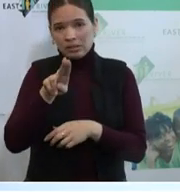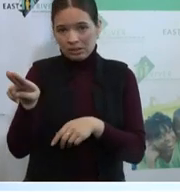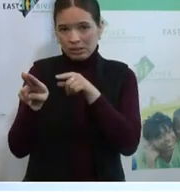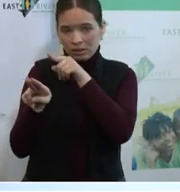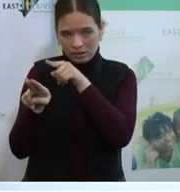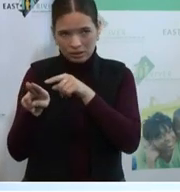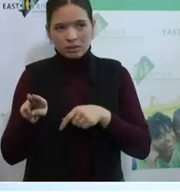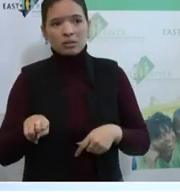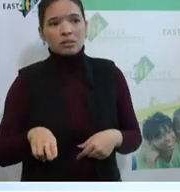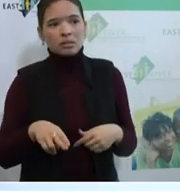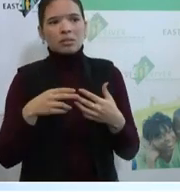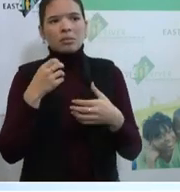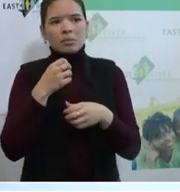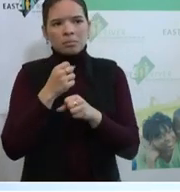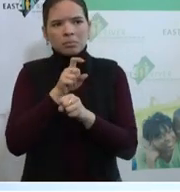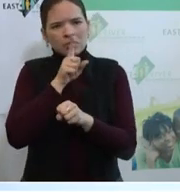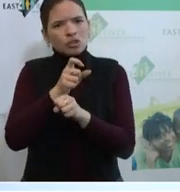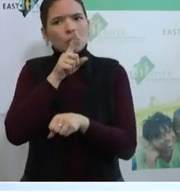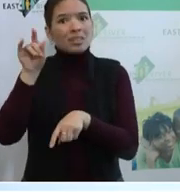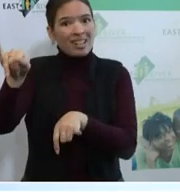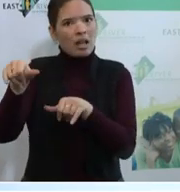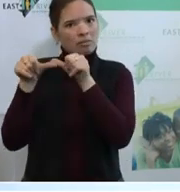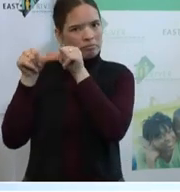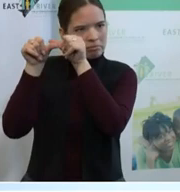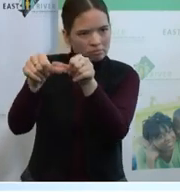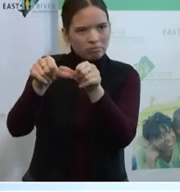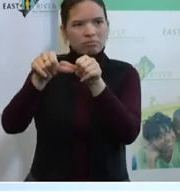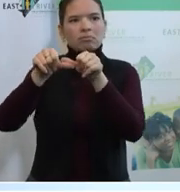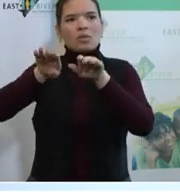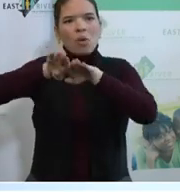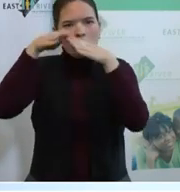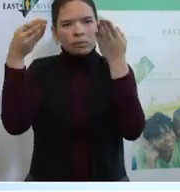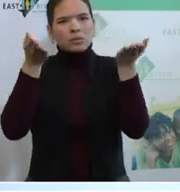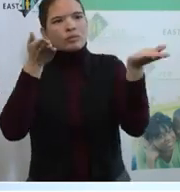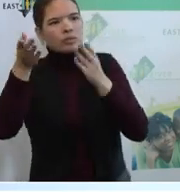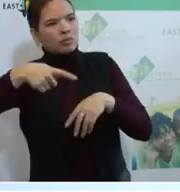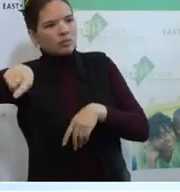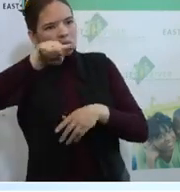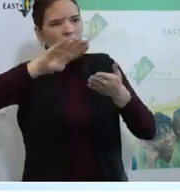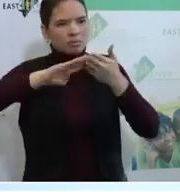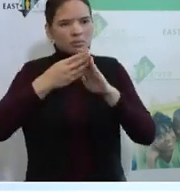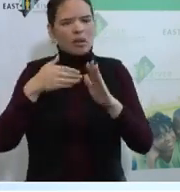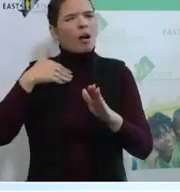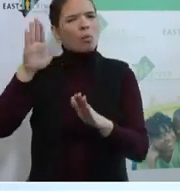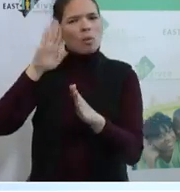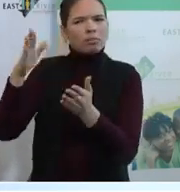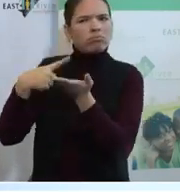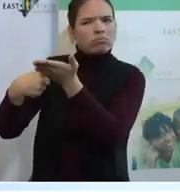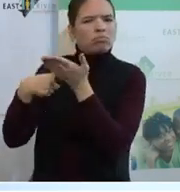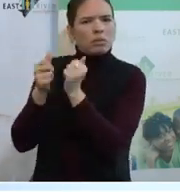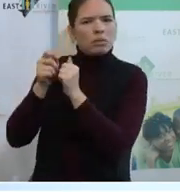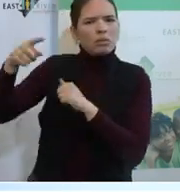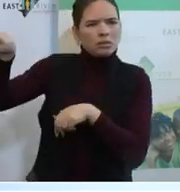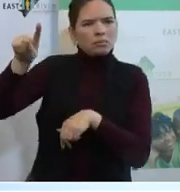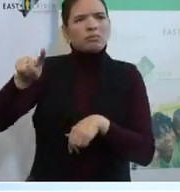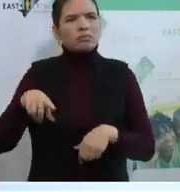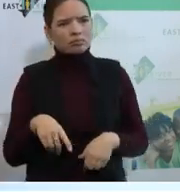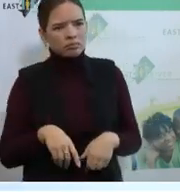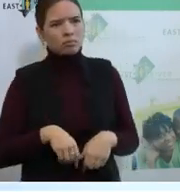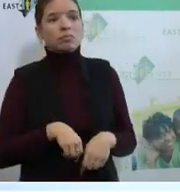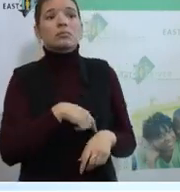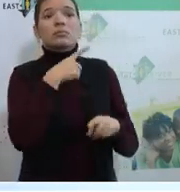is serving the community. So we'll keep those conversations going. Secondly, at Capitol Gateway,